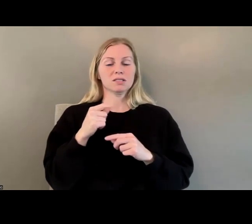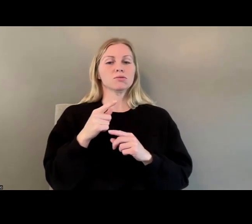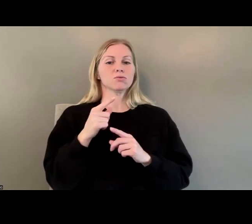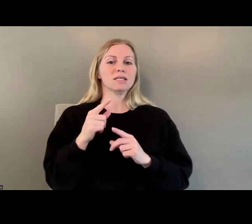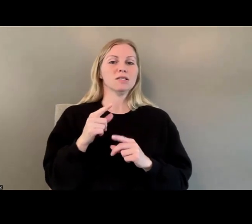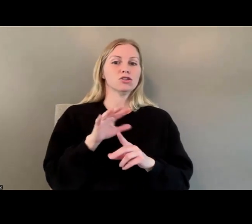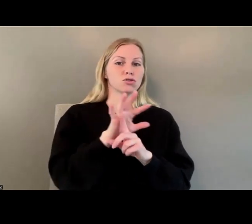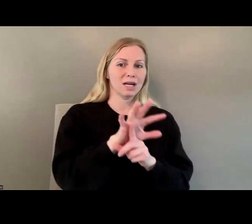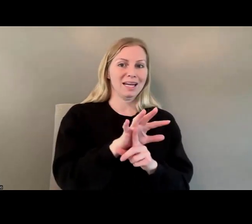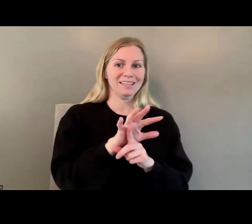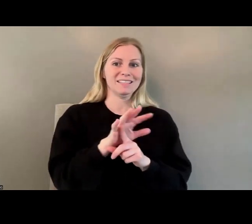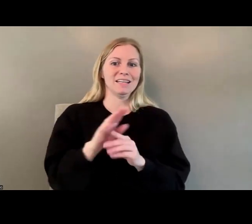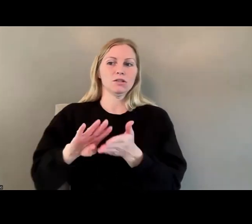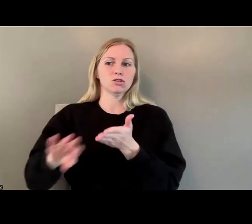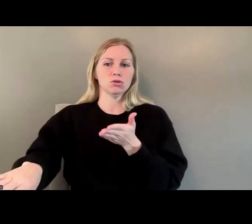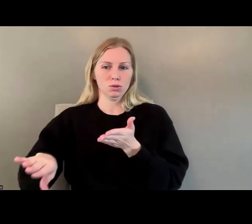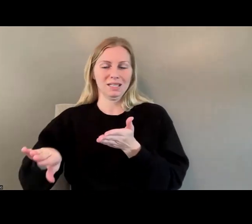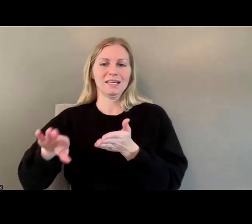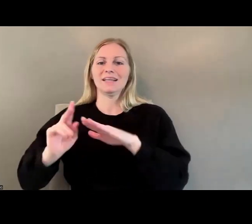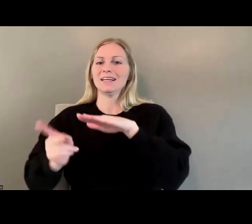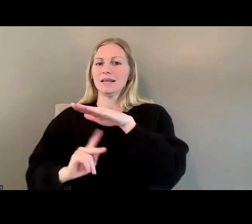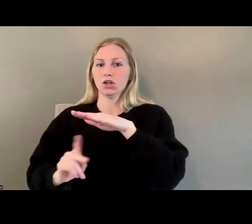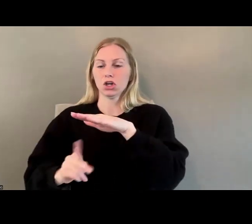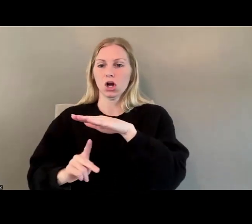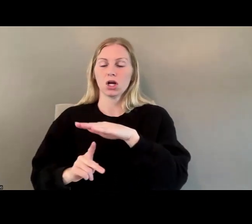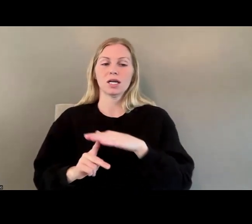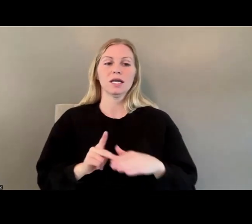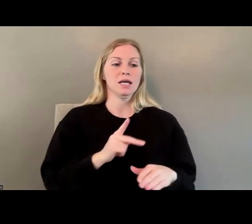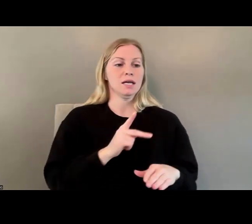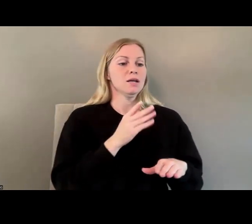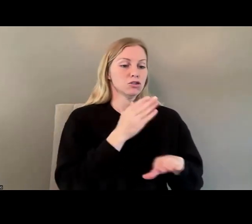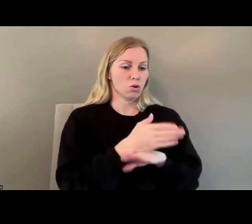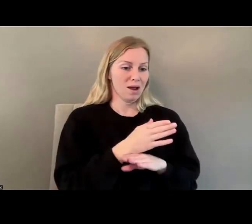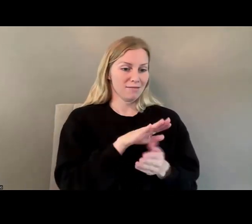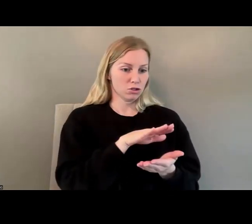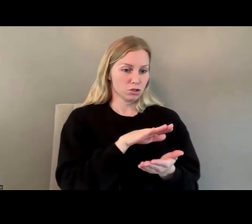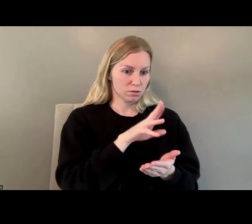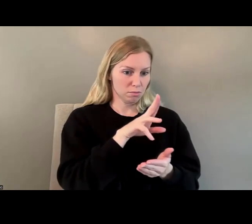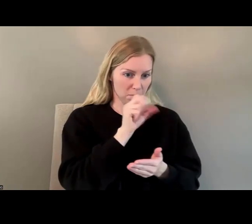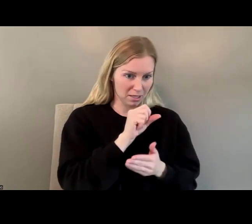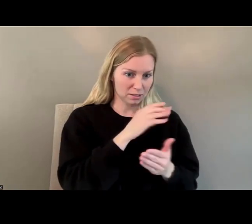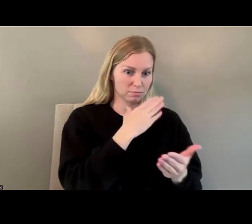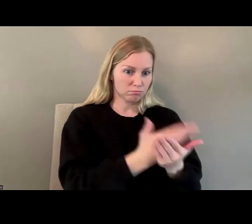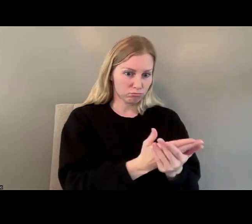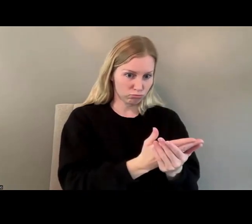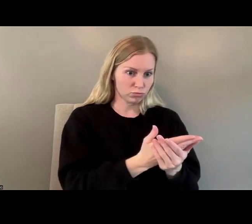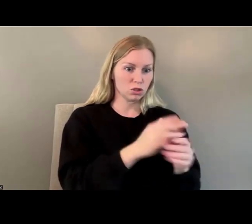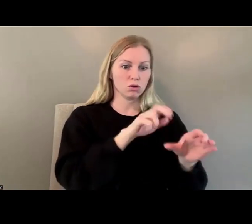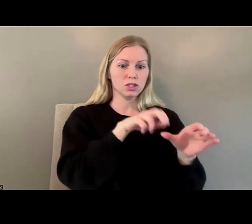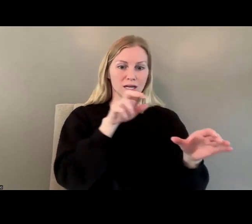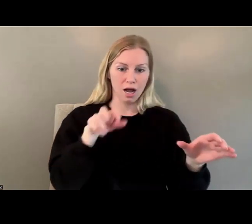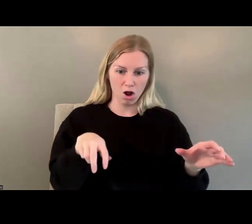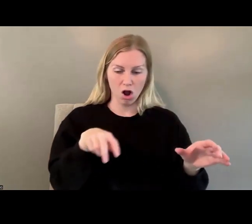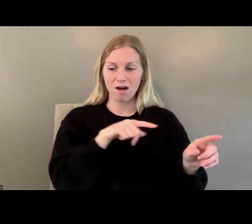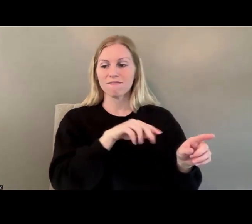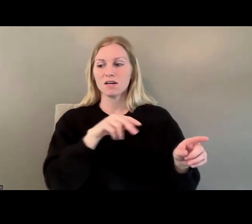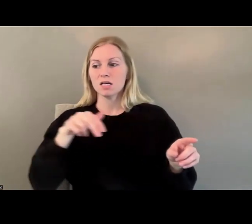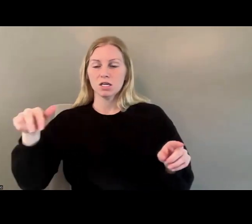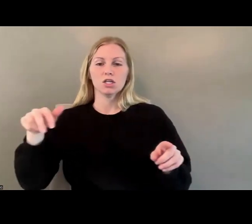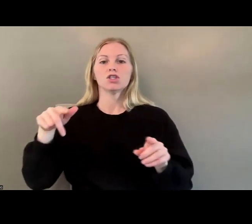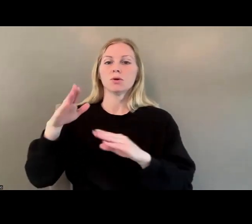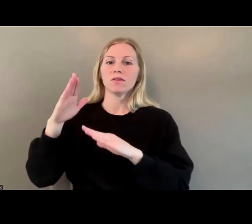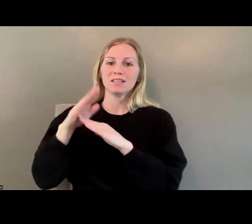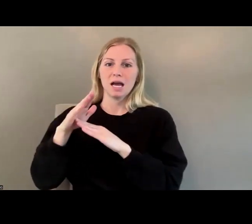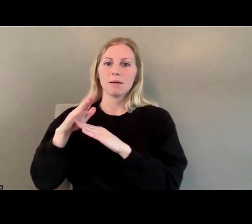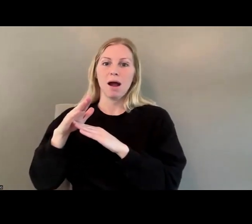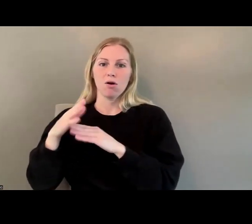difficult bus ride to school, she was immediately brought to the timeout room. She would remain there until 1 o'clock in the afternoon. While in the timeout room, her